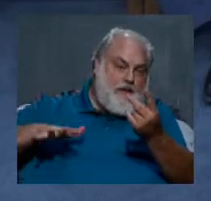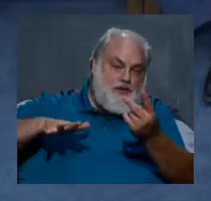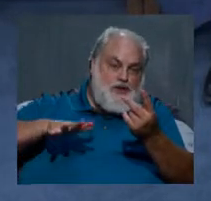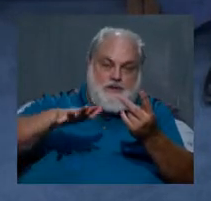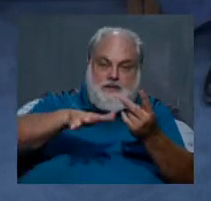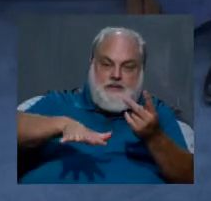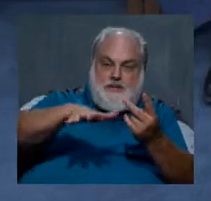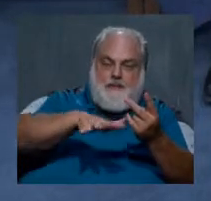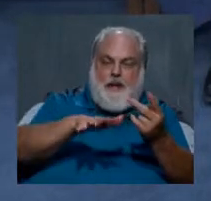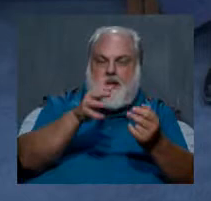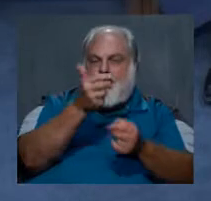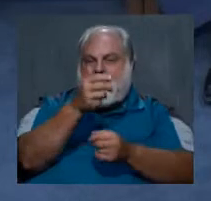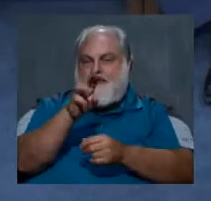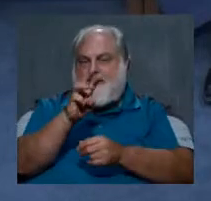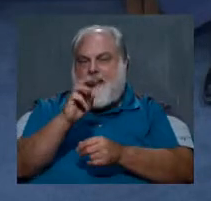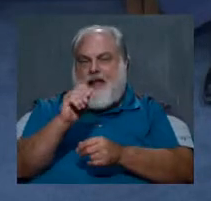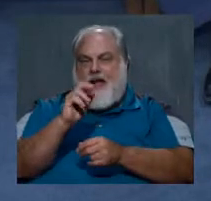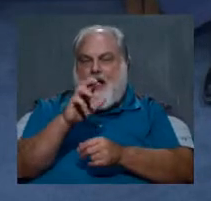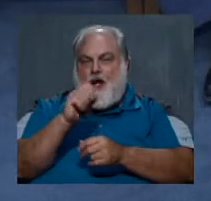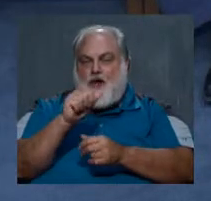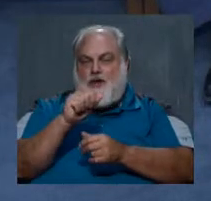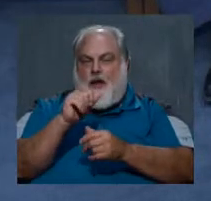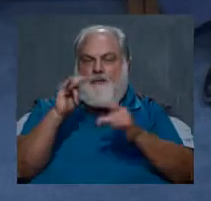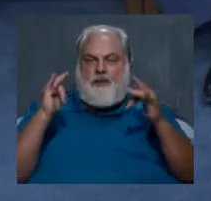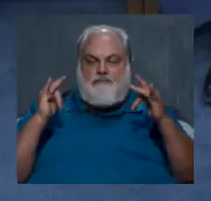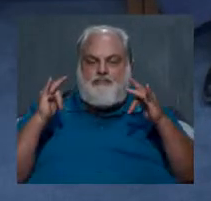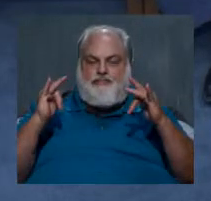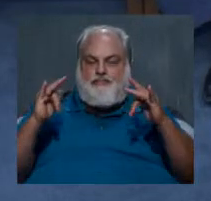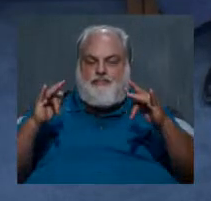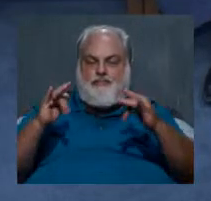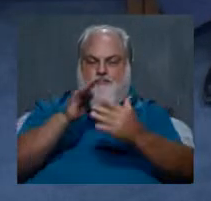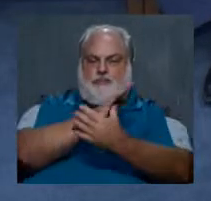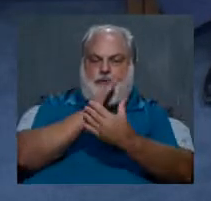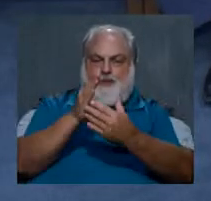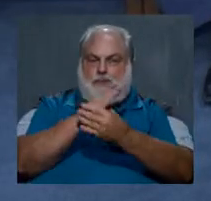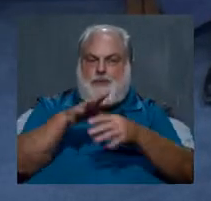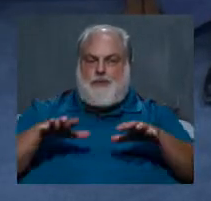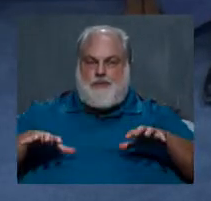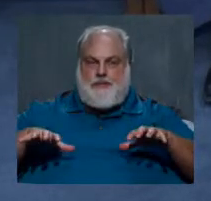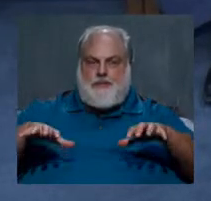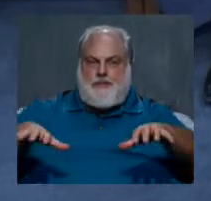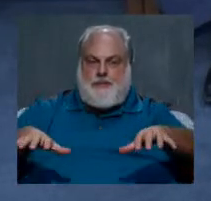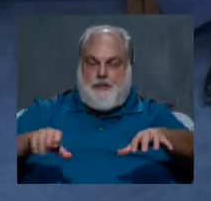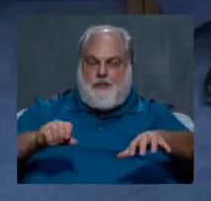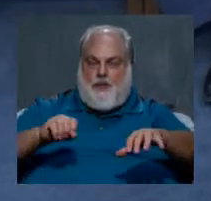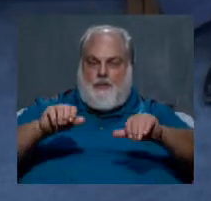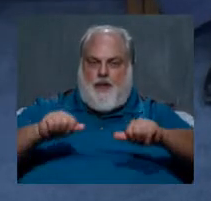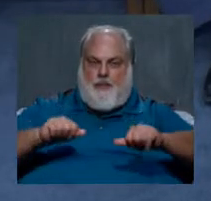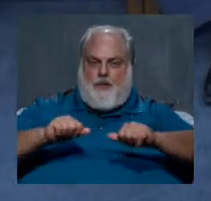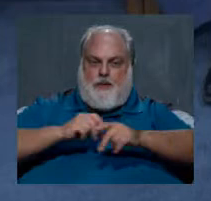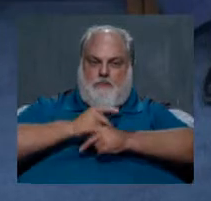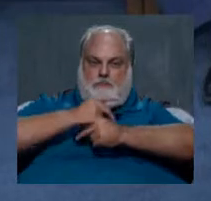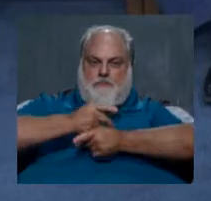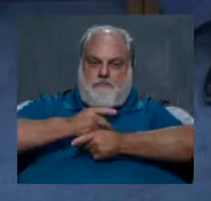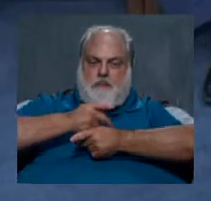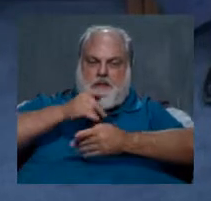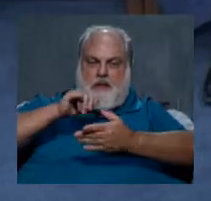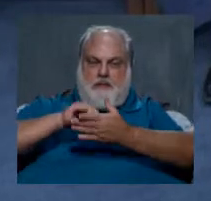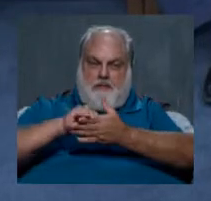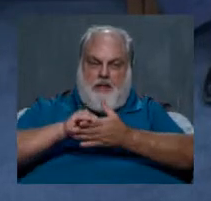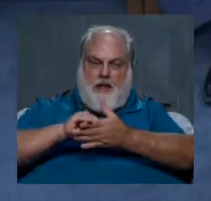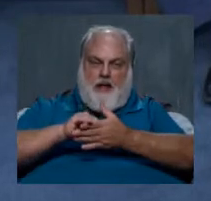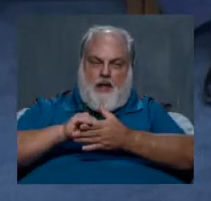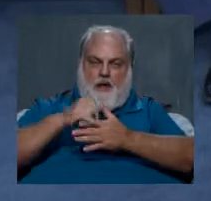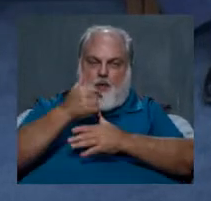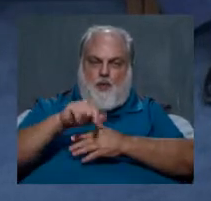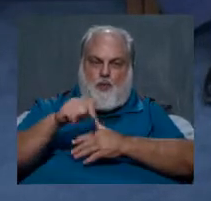about 16 acres of open space between them. So they'll have some expenses in terms of maintaining open spaces and things like that. And the